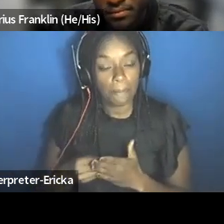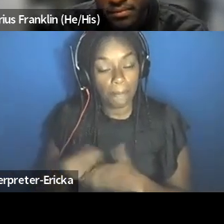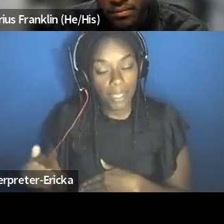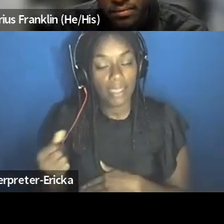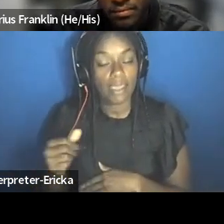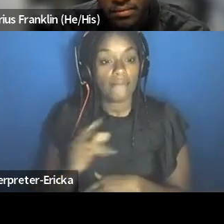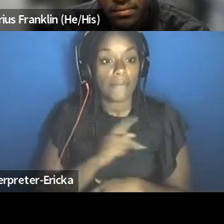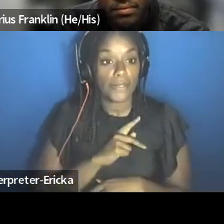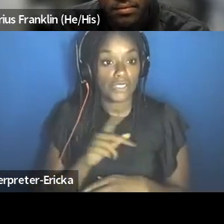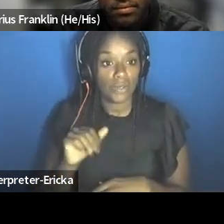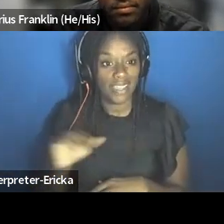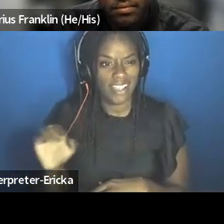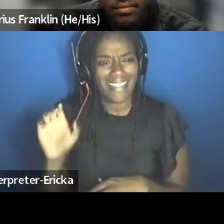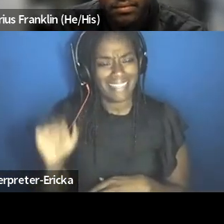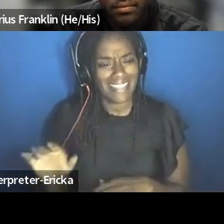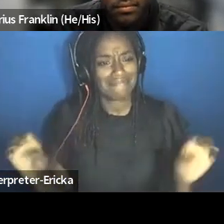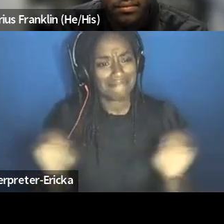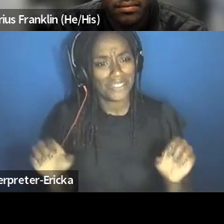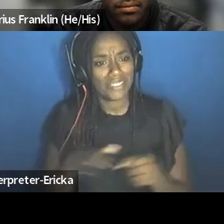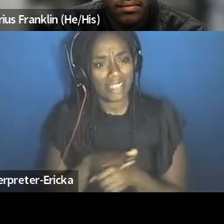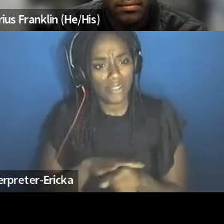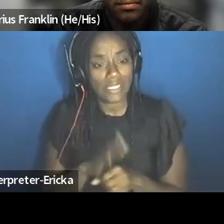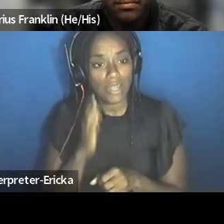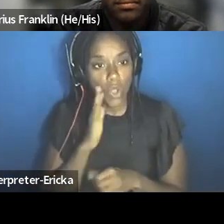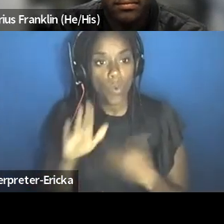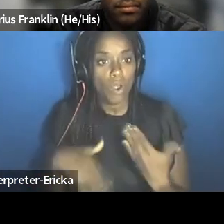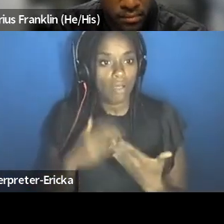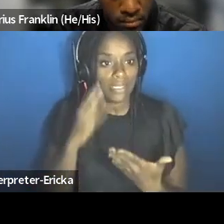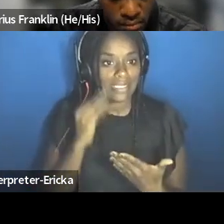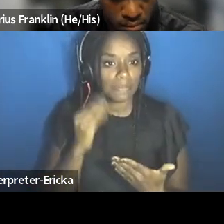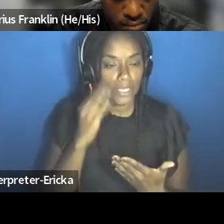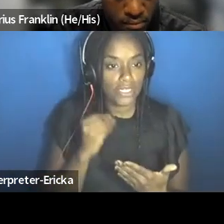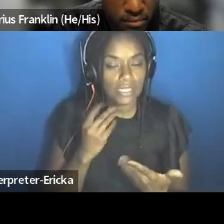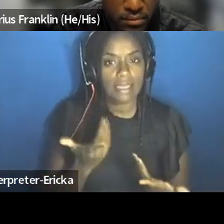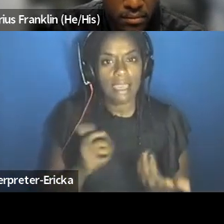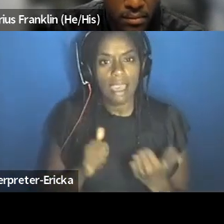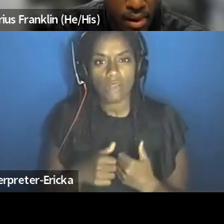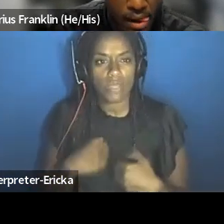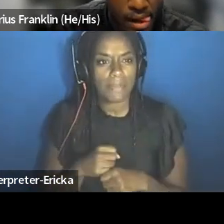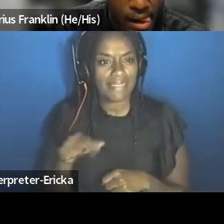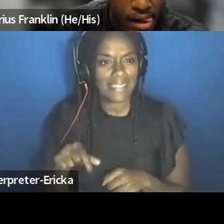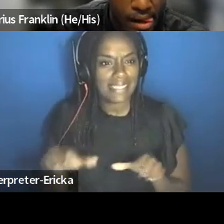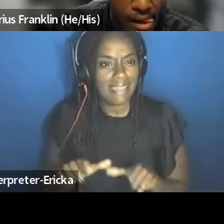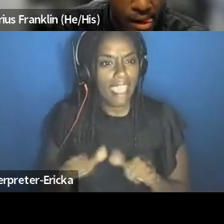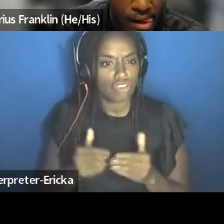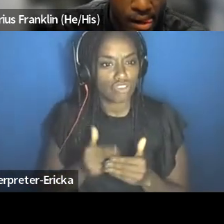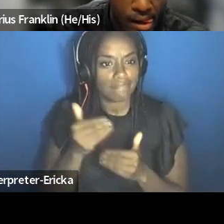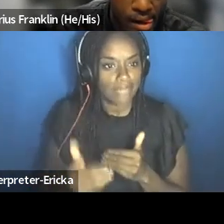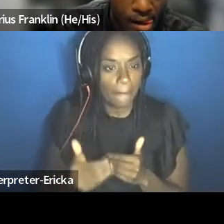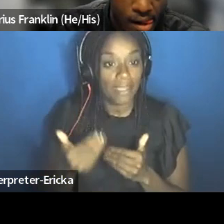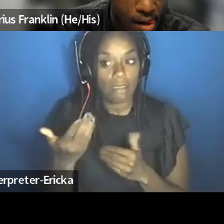the kind of urgent areas that I know we're all facing. How do we take this and make this an action step